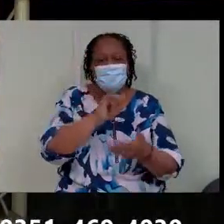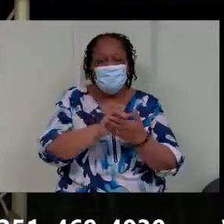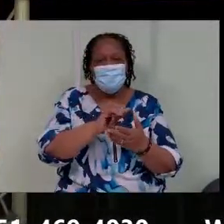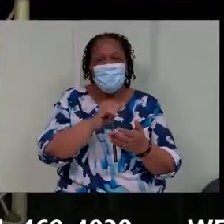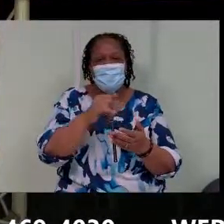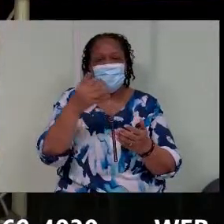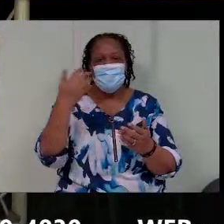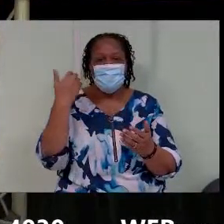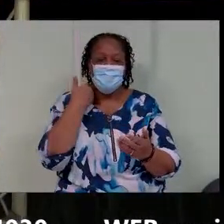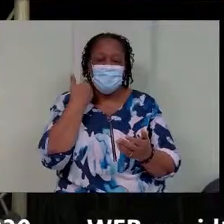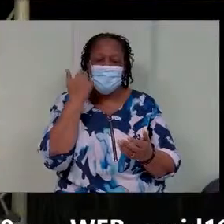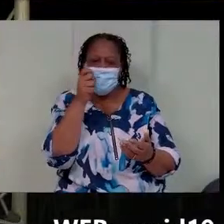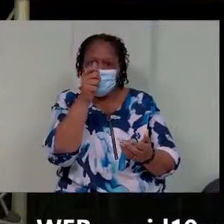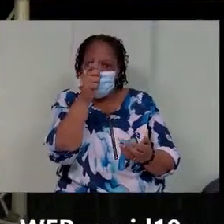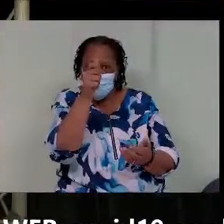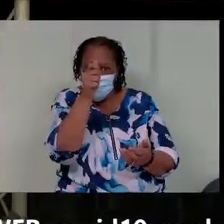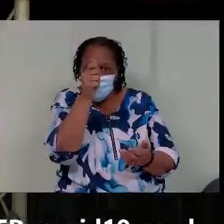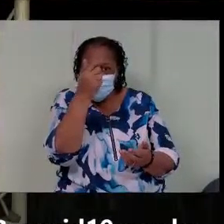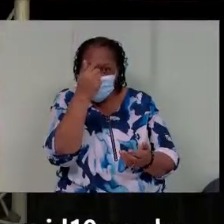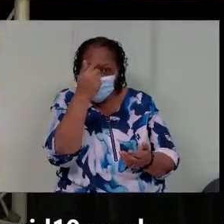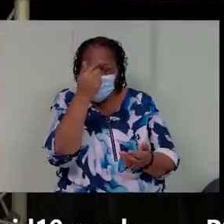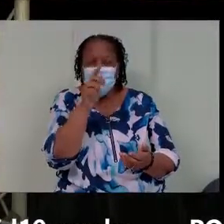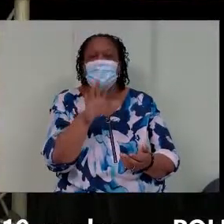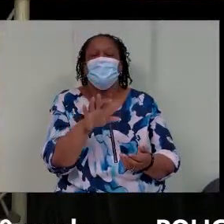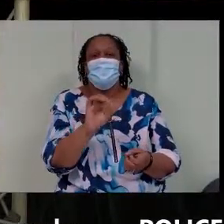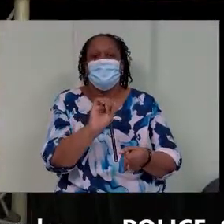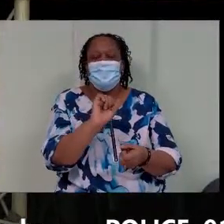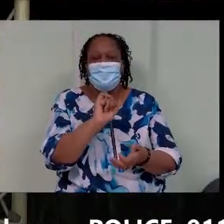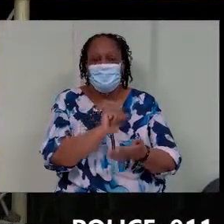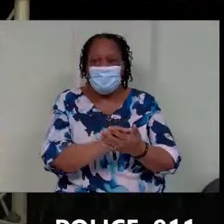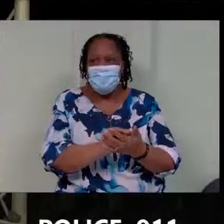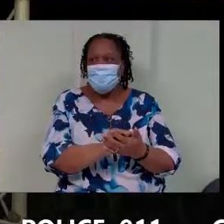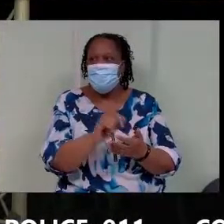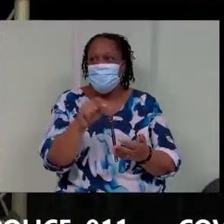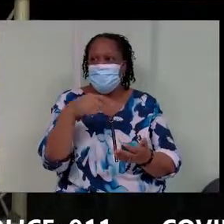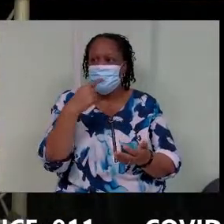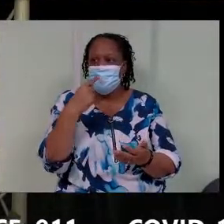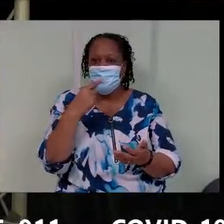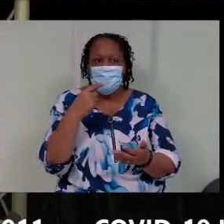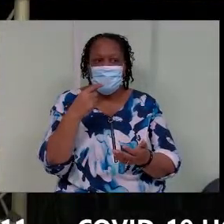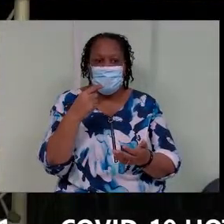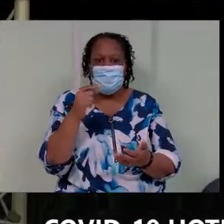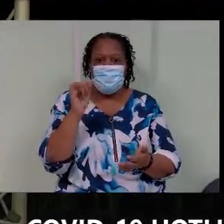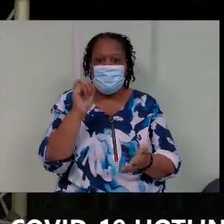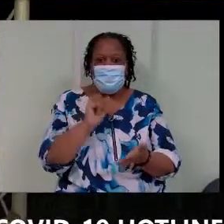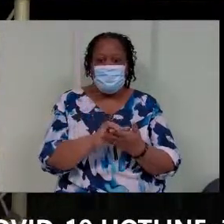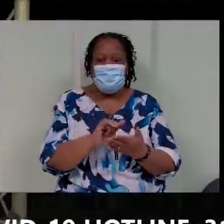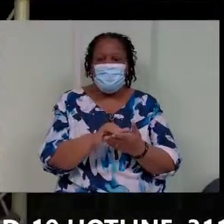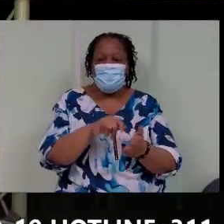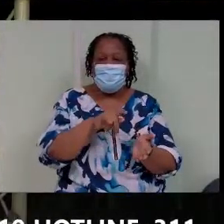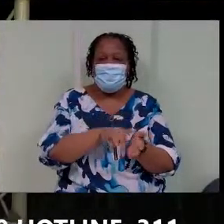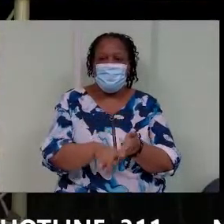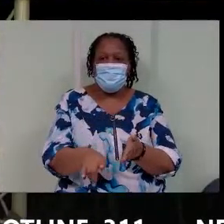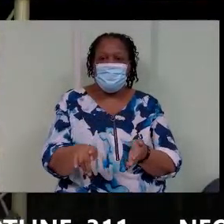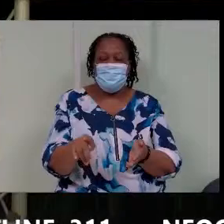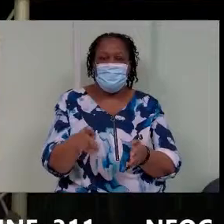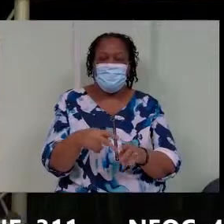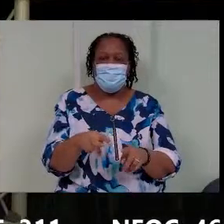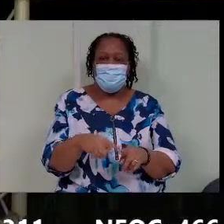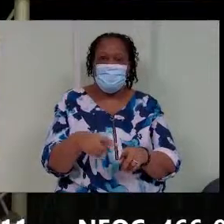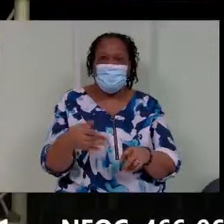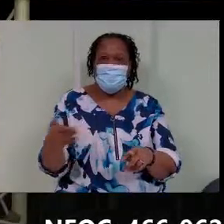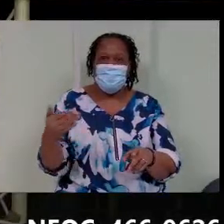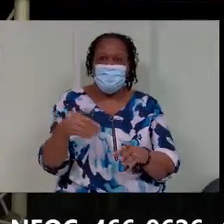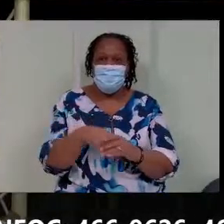far removed from any external structure that can cause damage, and specifically the infrared thermometer that is